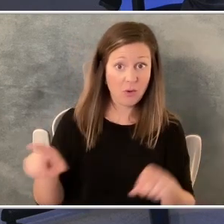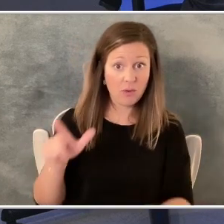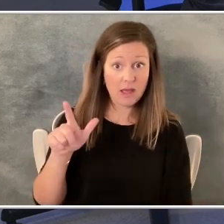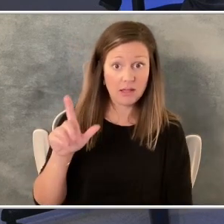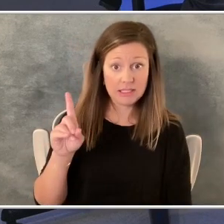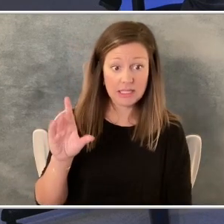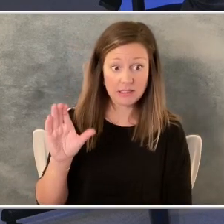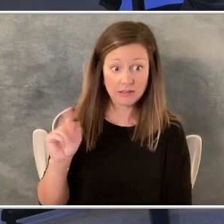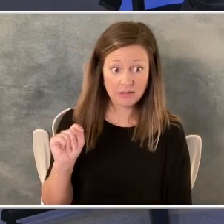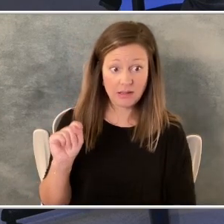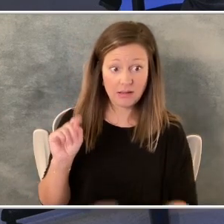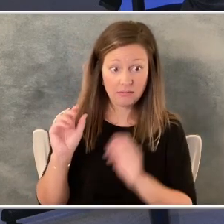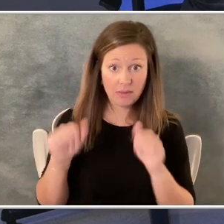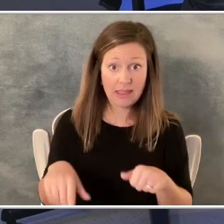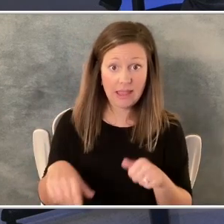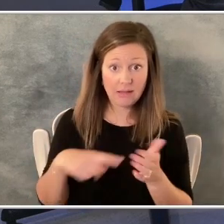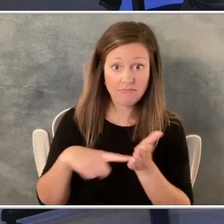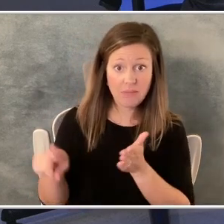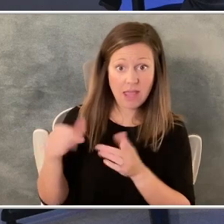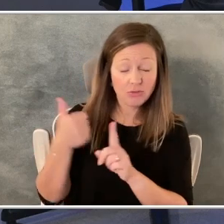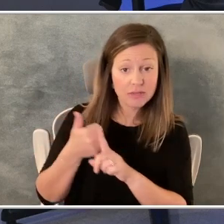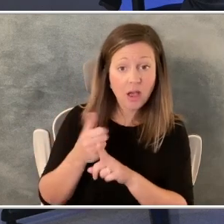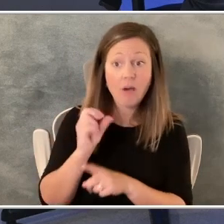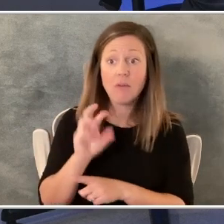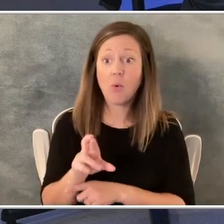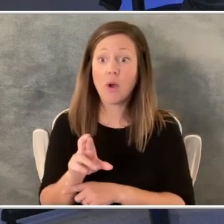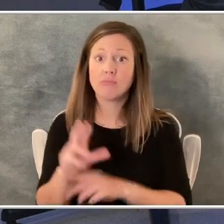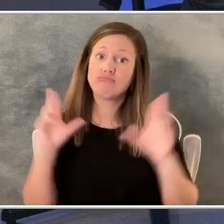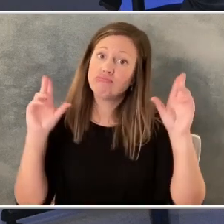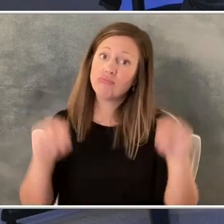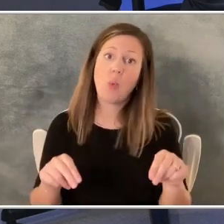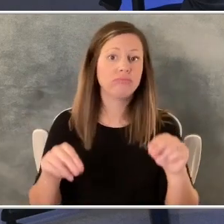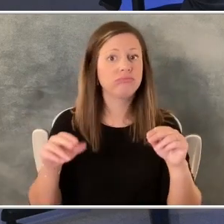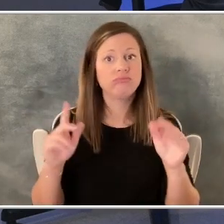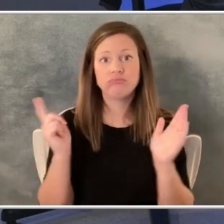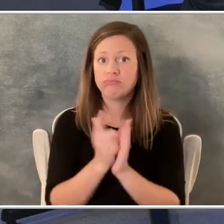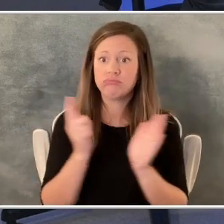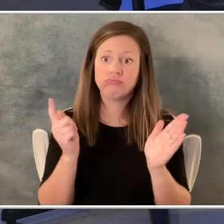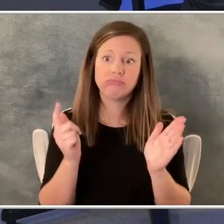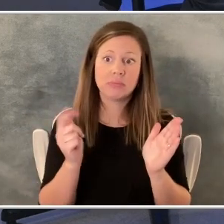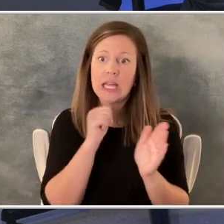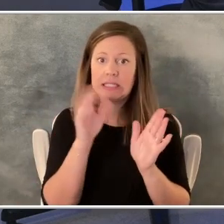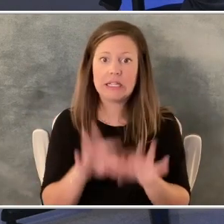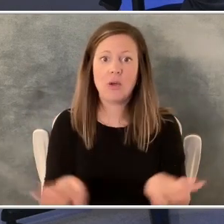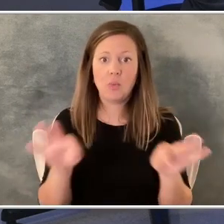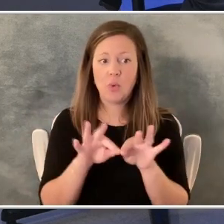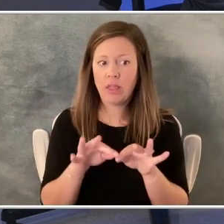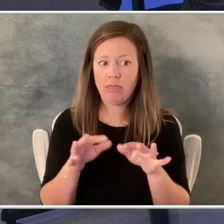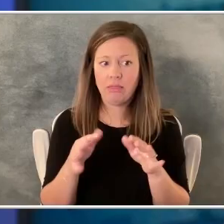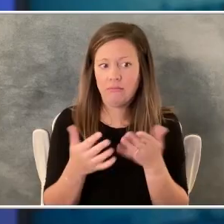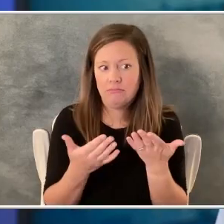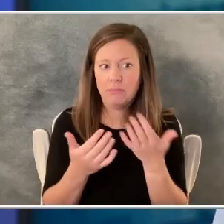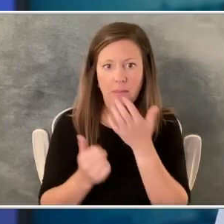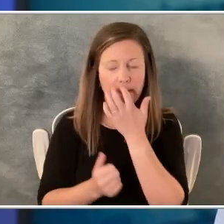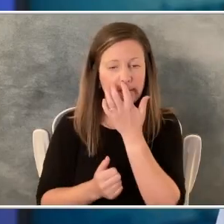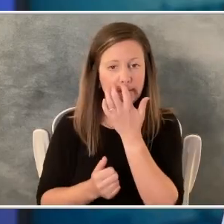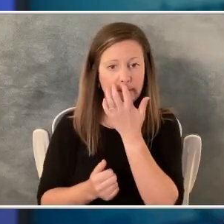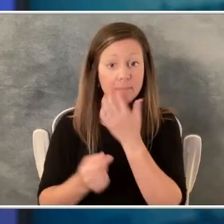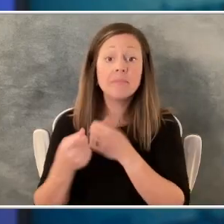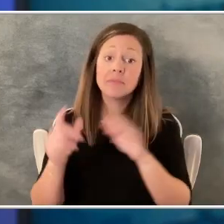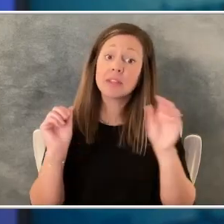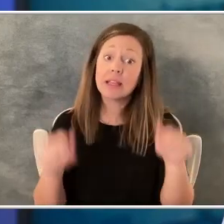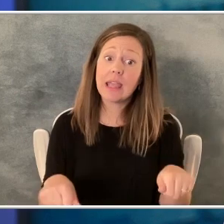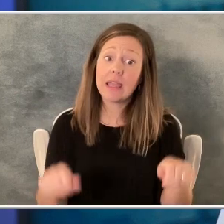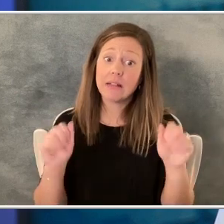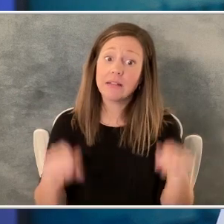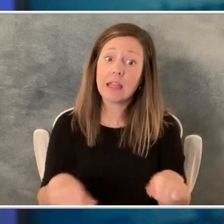pay out of pocket, or is it strict, no, you're not getting the screening because it's not worth the payoff? Absolutely. So they can get it if they pay out of pocket,